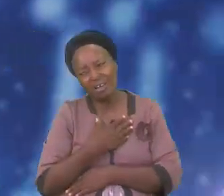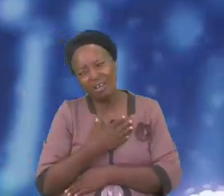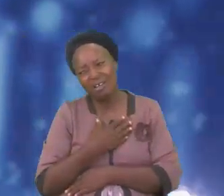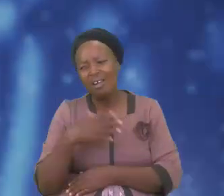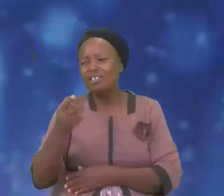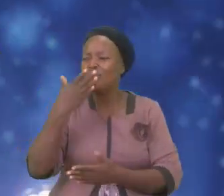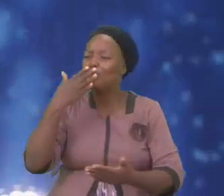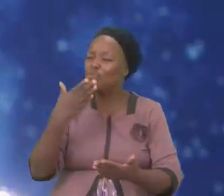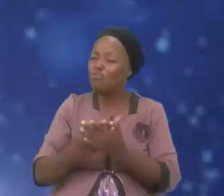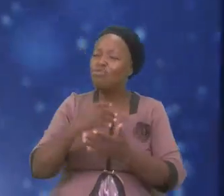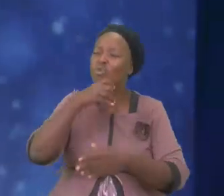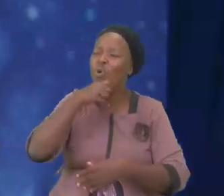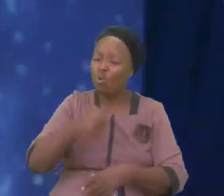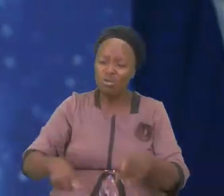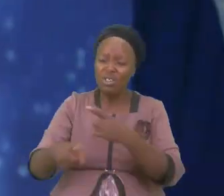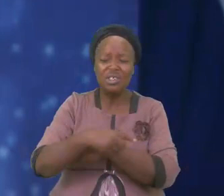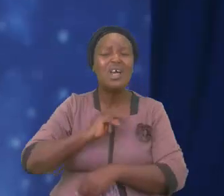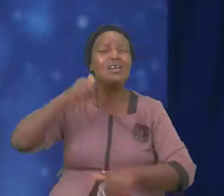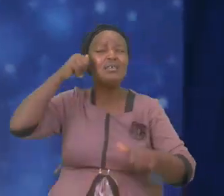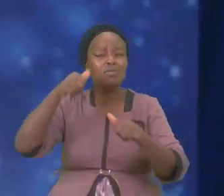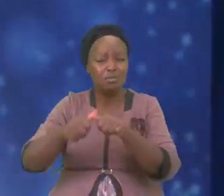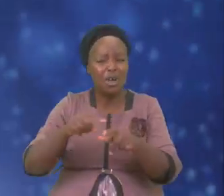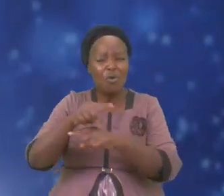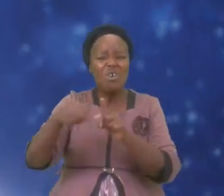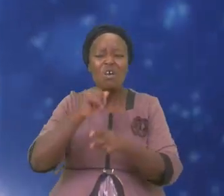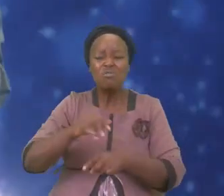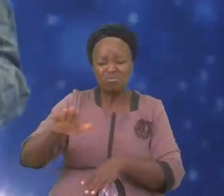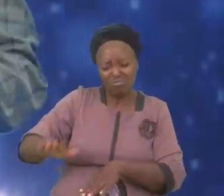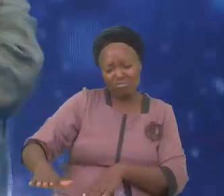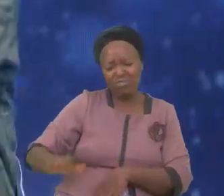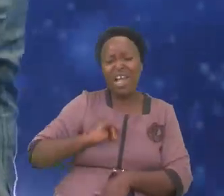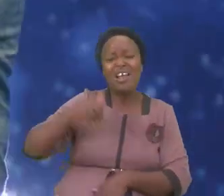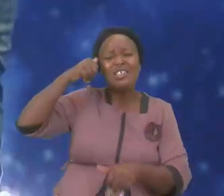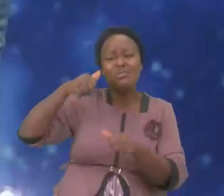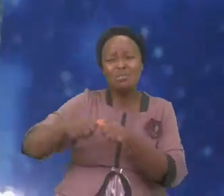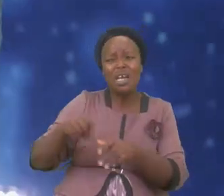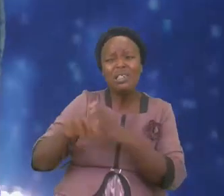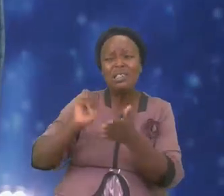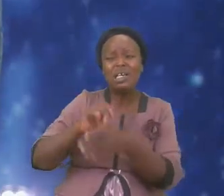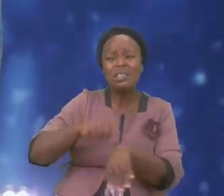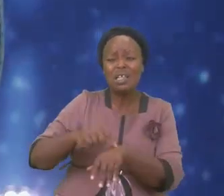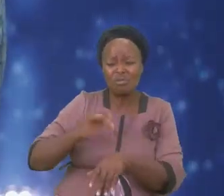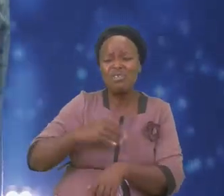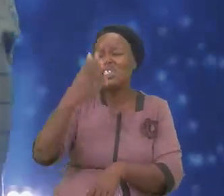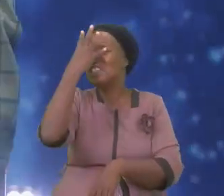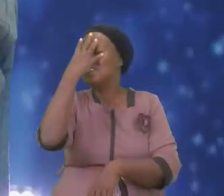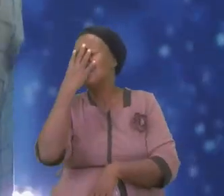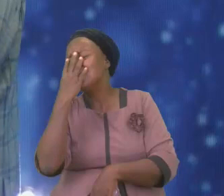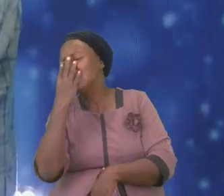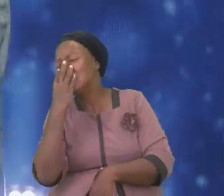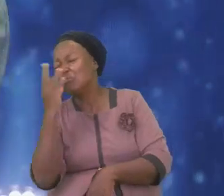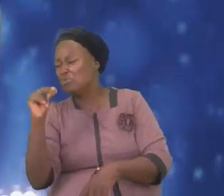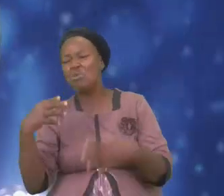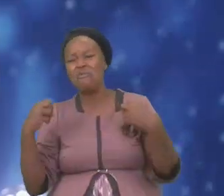we slept without insecurity, without any fear, and we walked our street